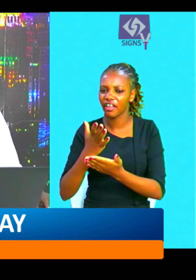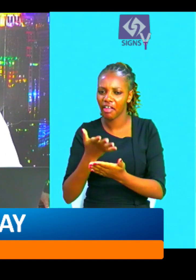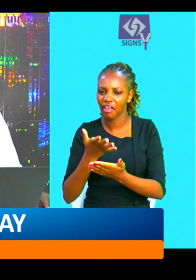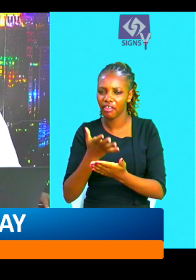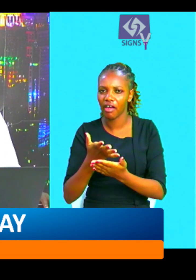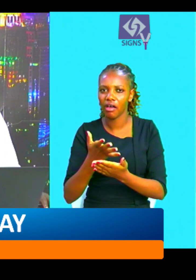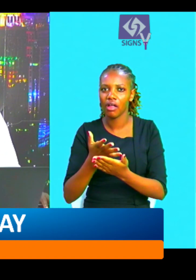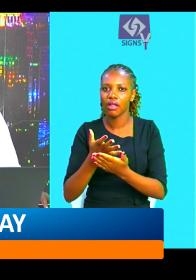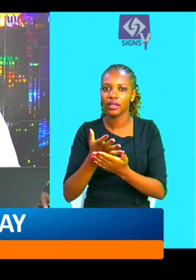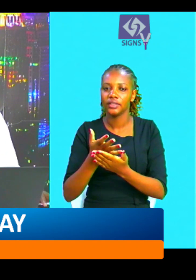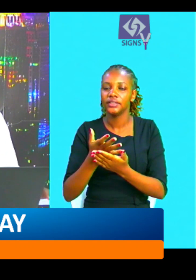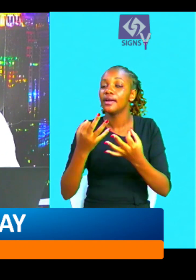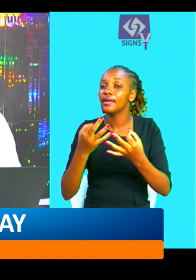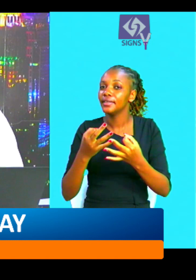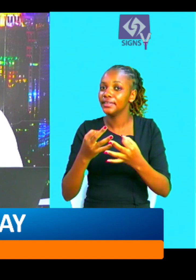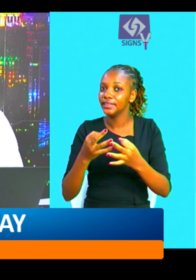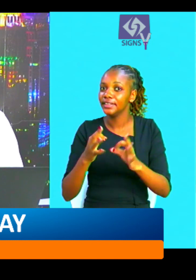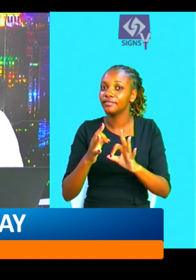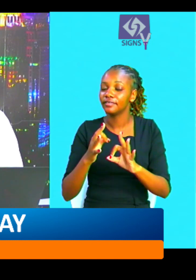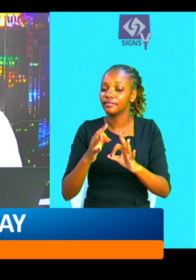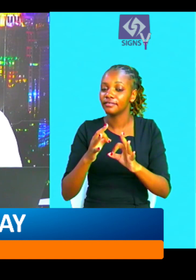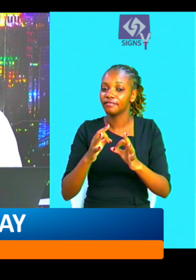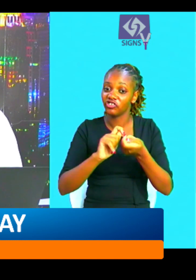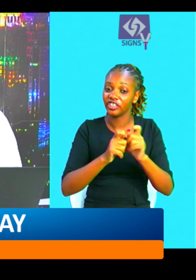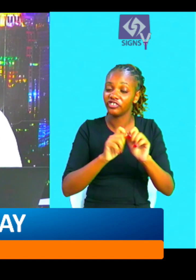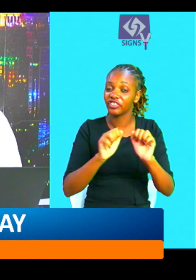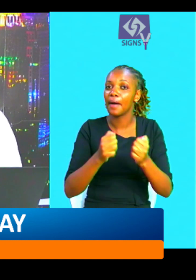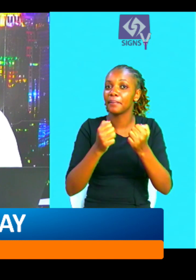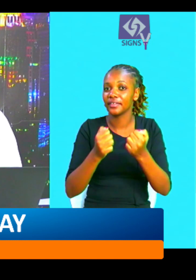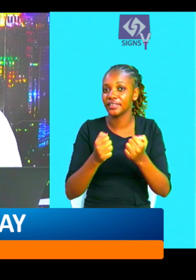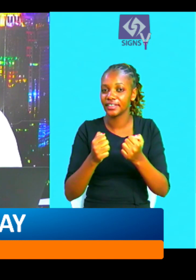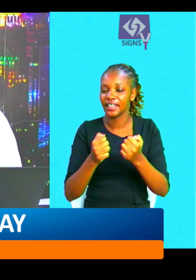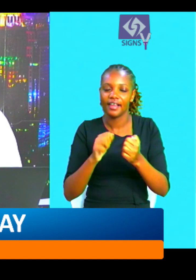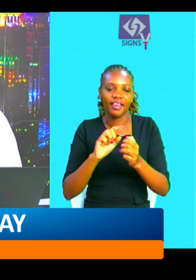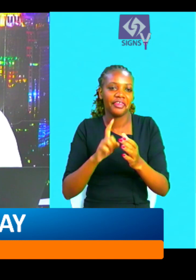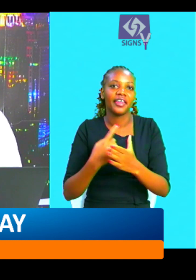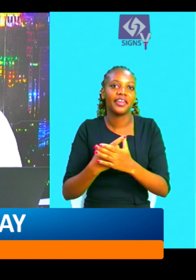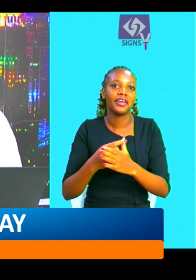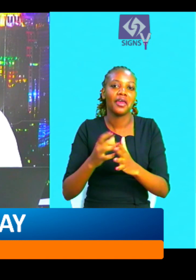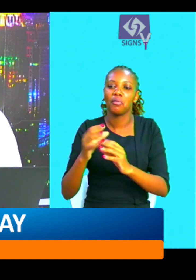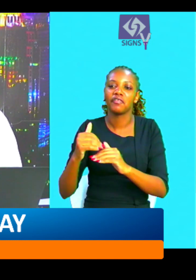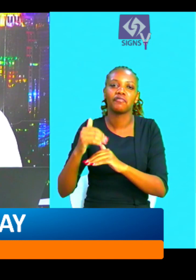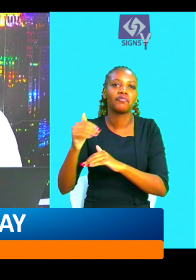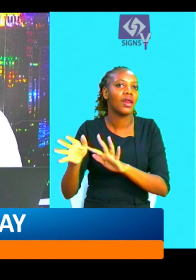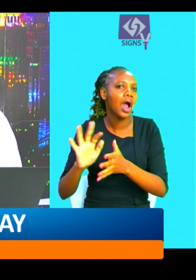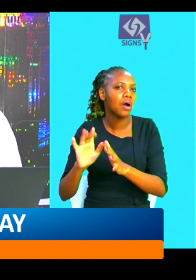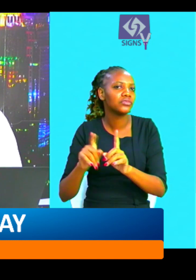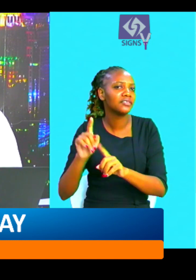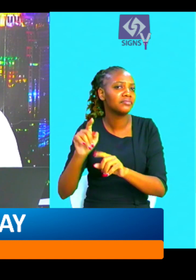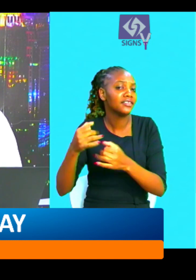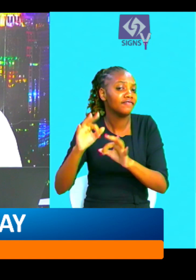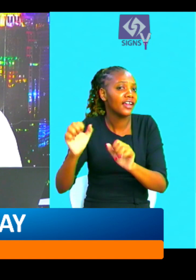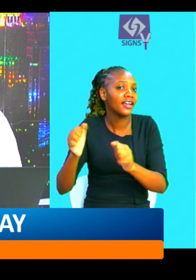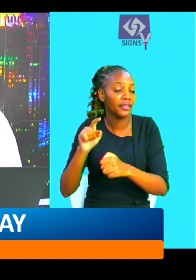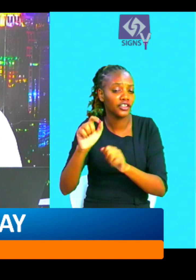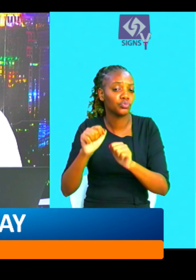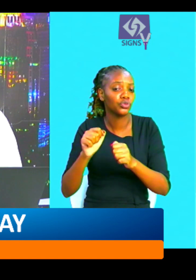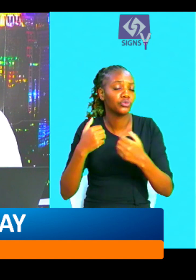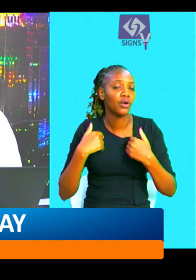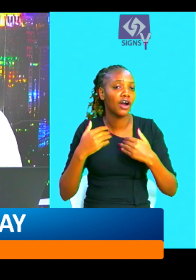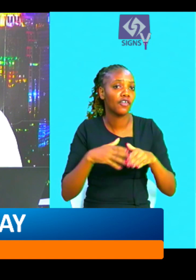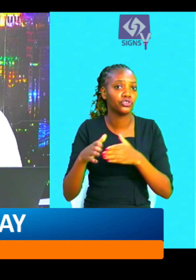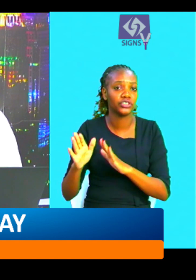roster to his cabinet secretaries, and then what fell in the cracks of all of this was a